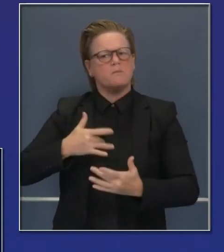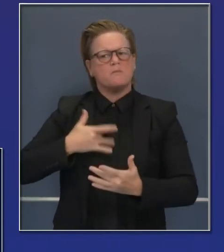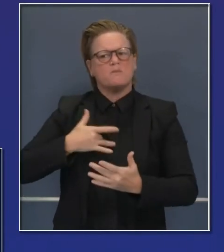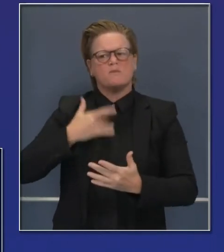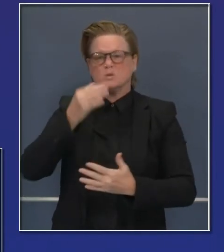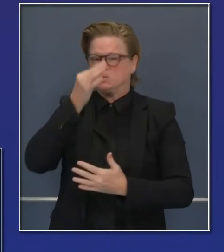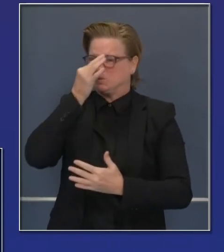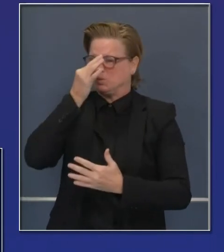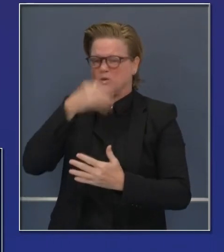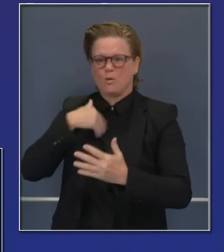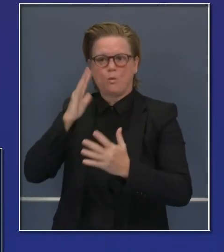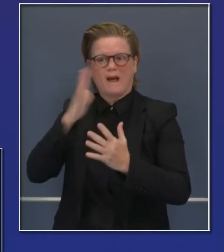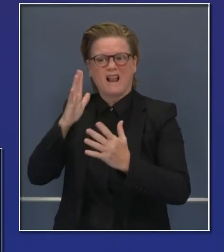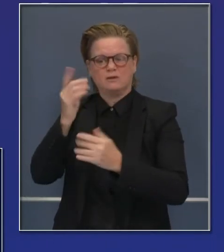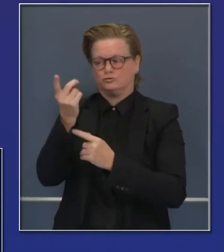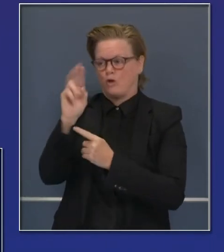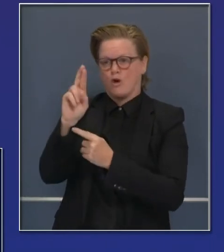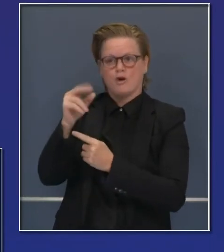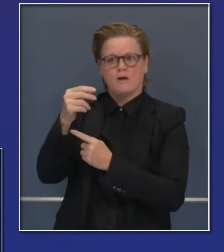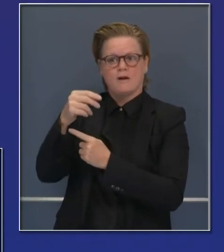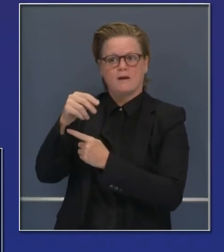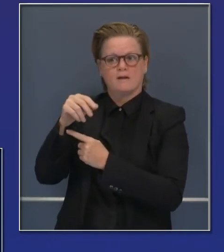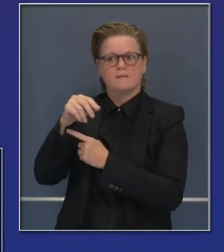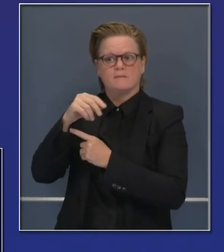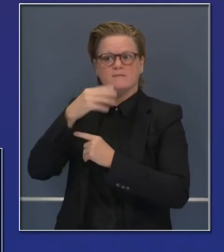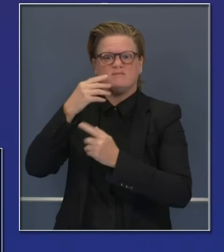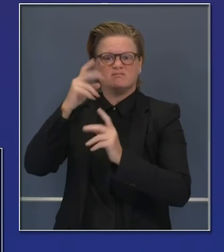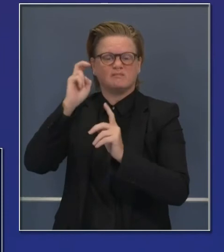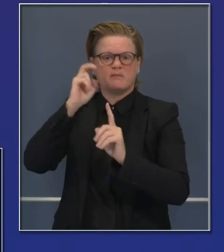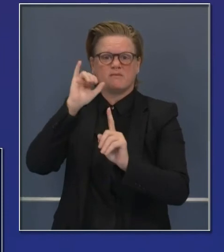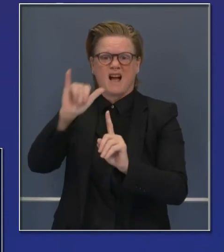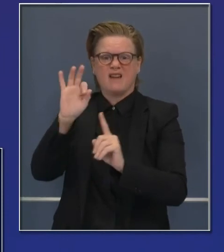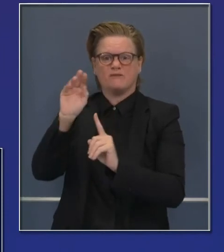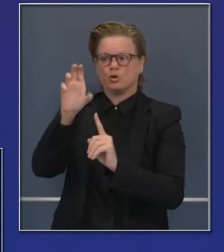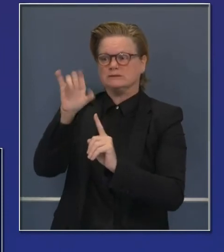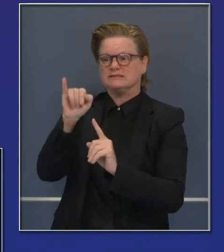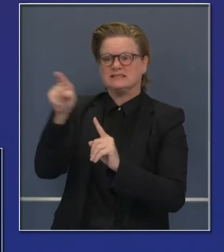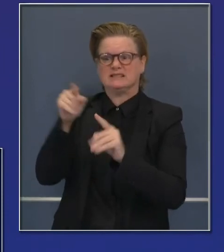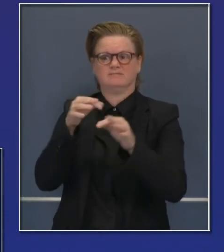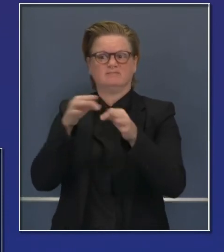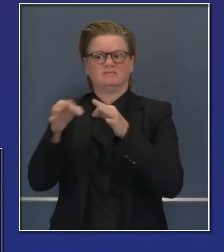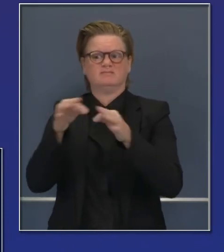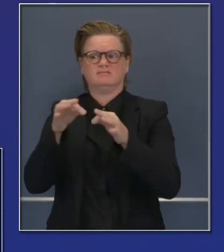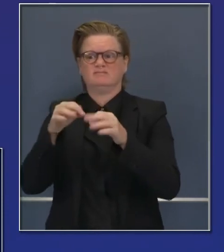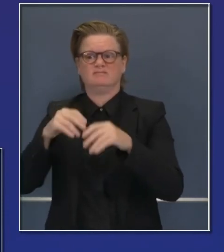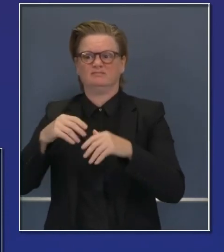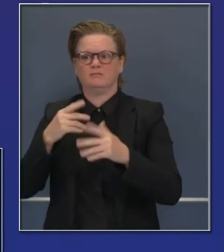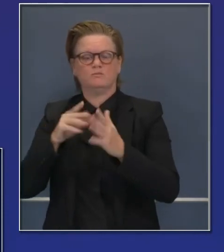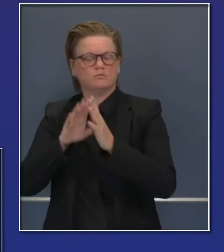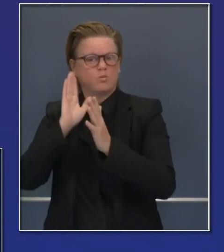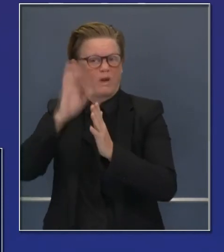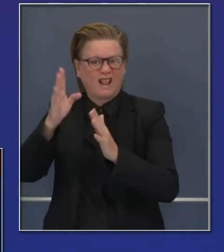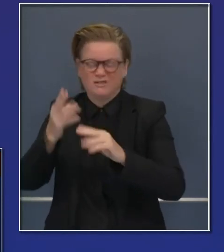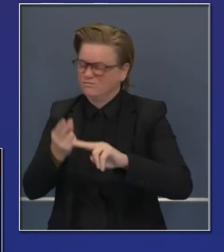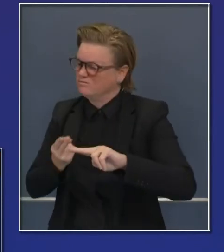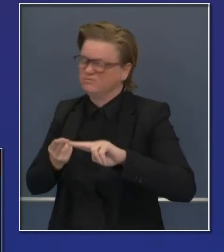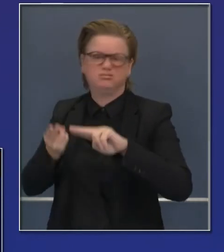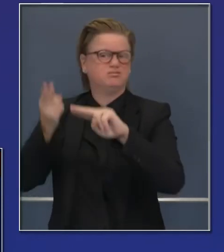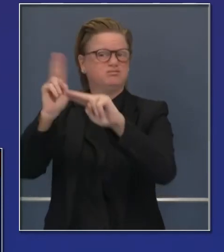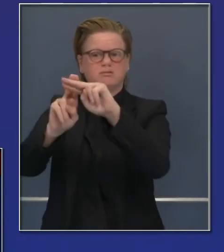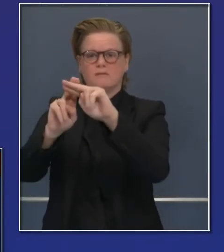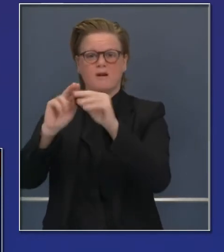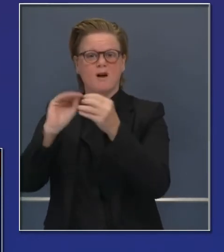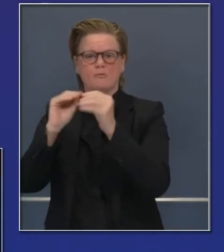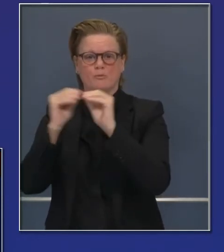best. He says we should anticipate a surge on top of a surge. Take a look at what's